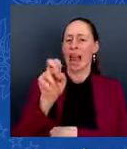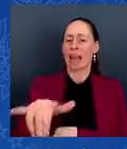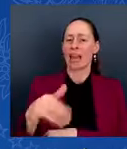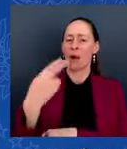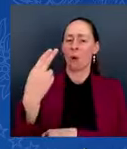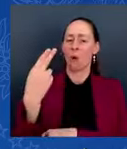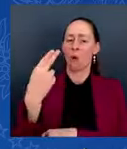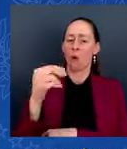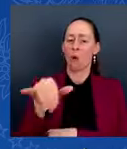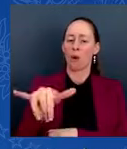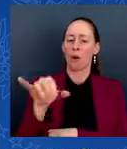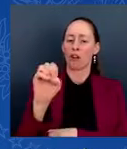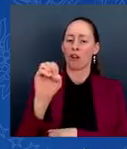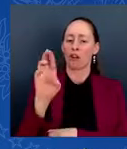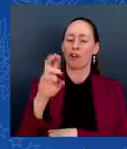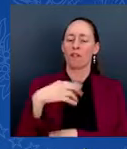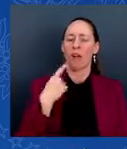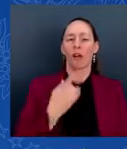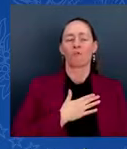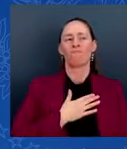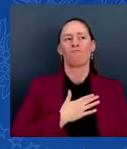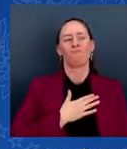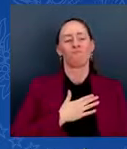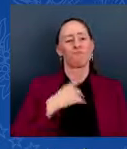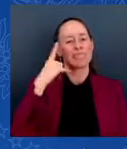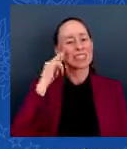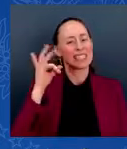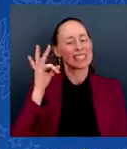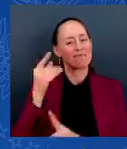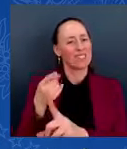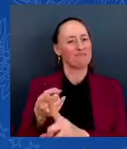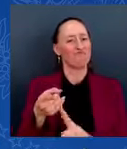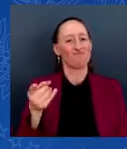He represents the western shore of Delaware.